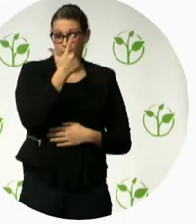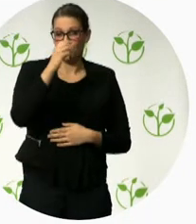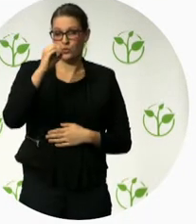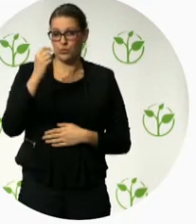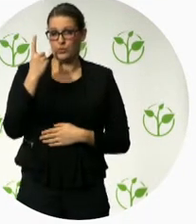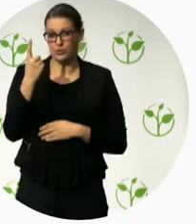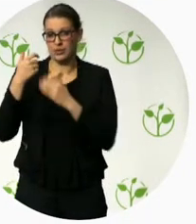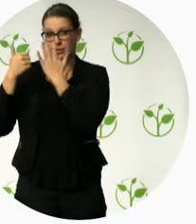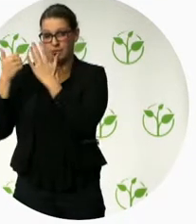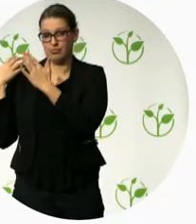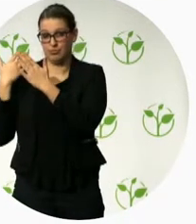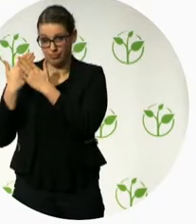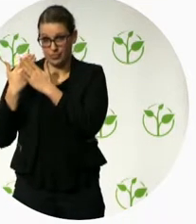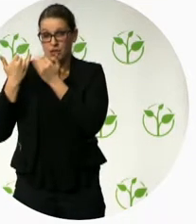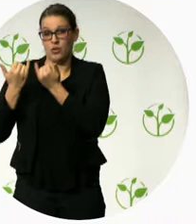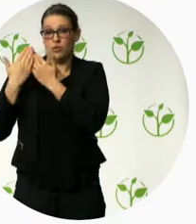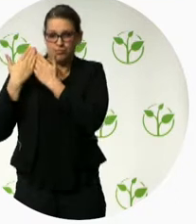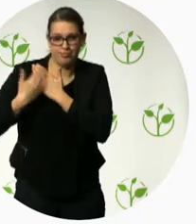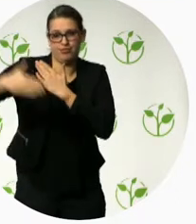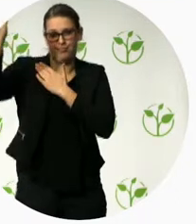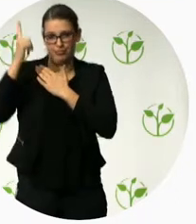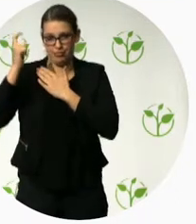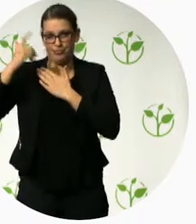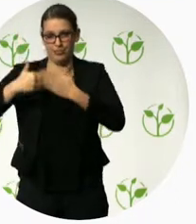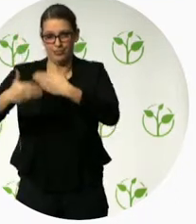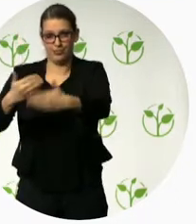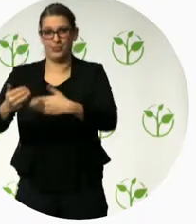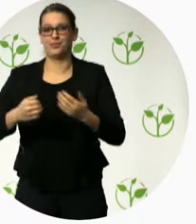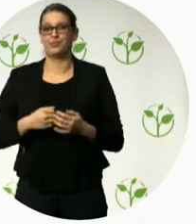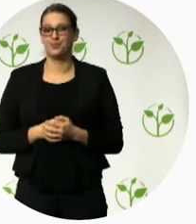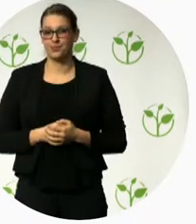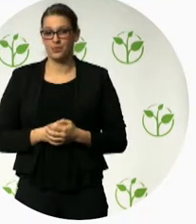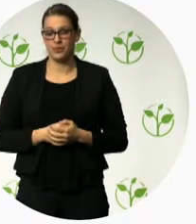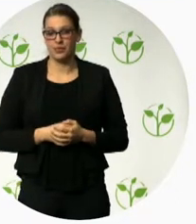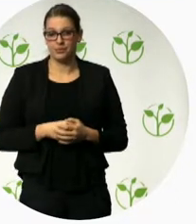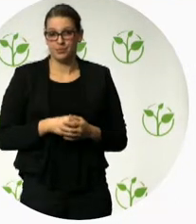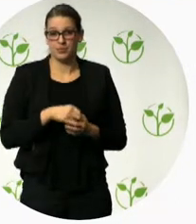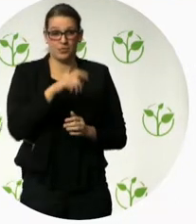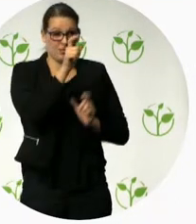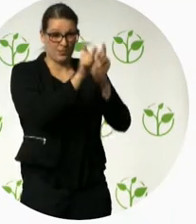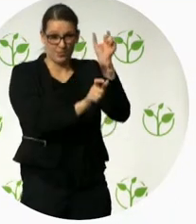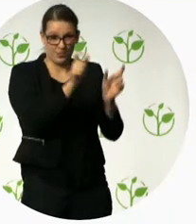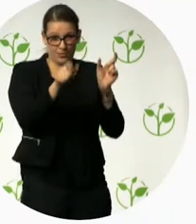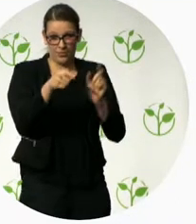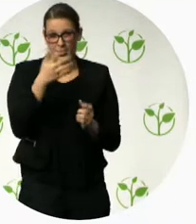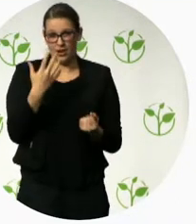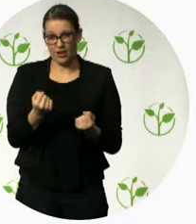2016. In terms of essence of Inspire to Care, people with disabilities and their families are in lead position.